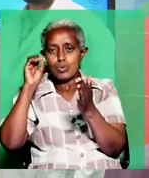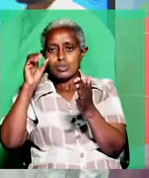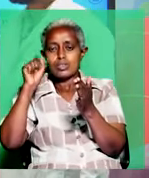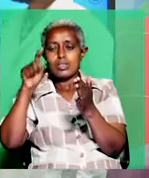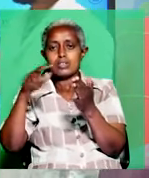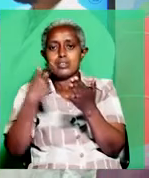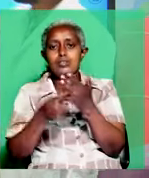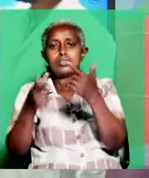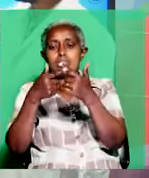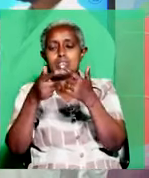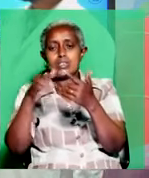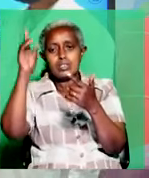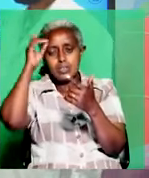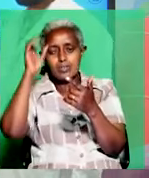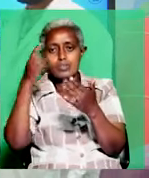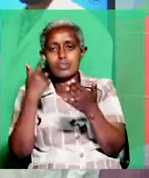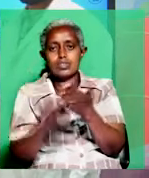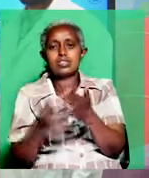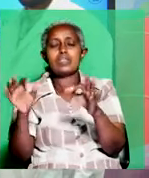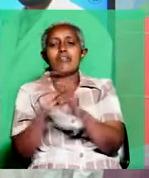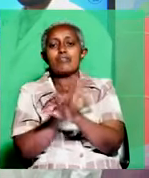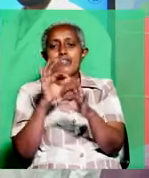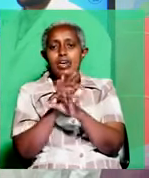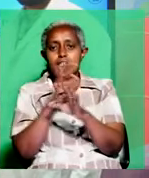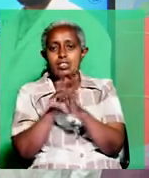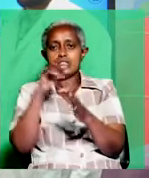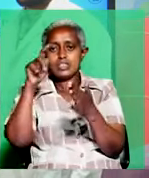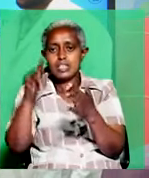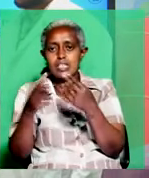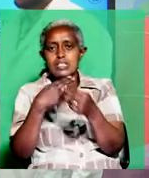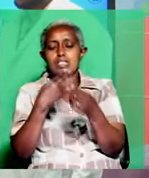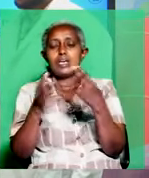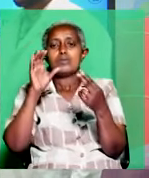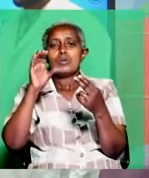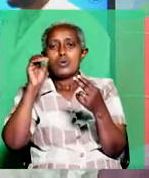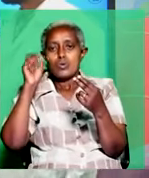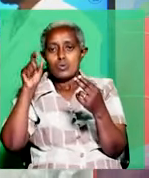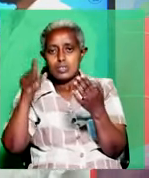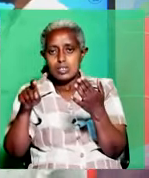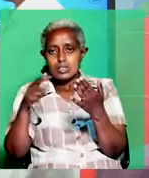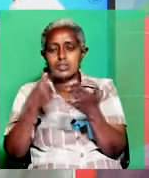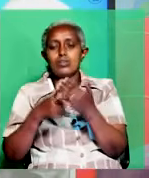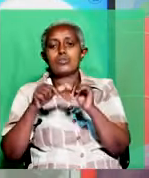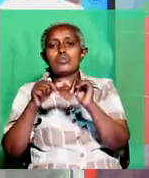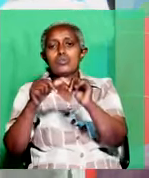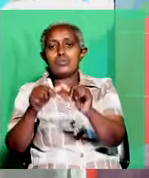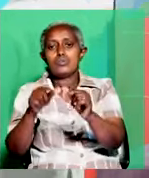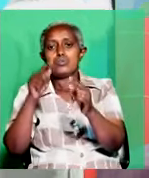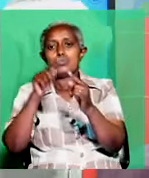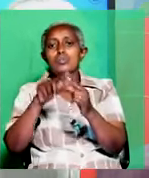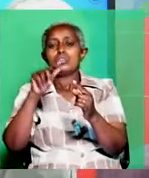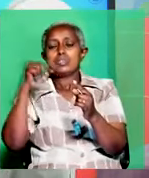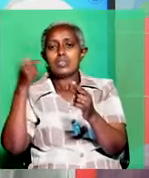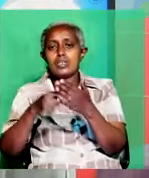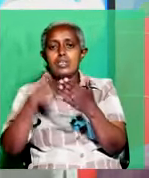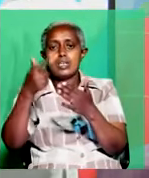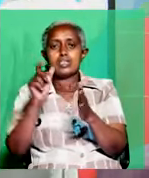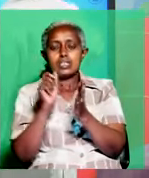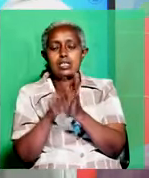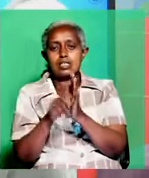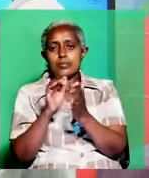second derivative of this function x times cos x. Now let's continue to the next